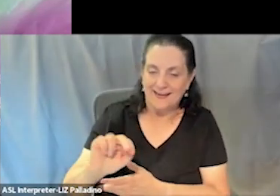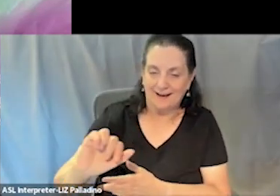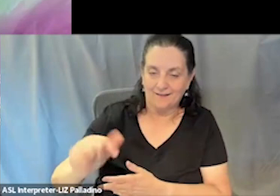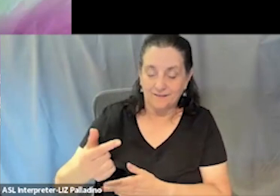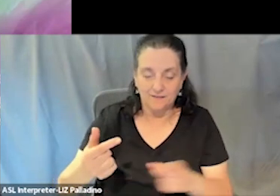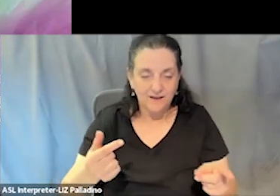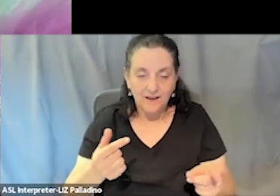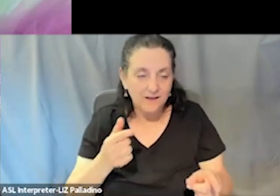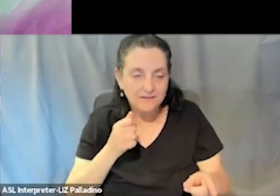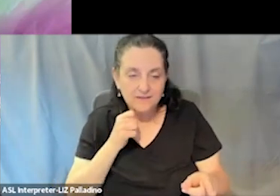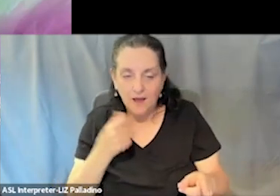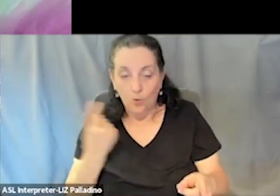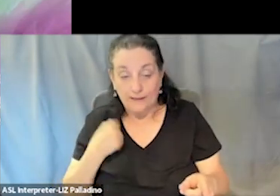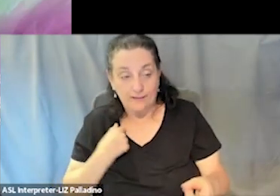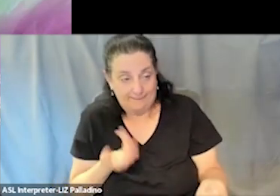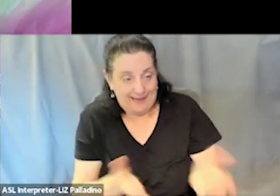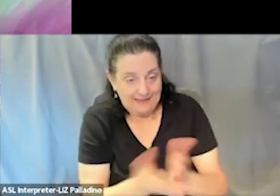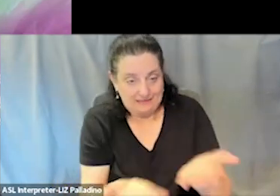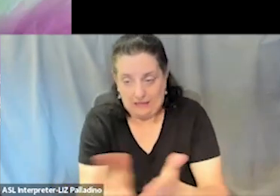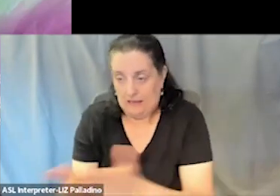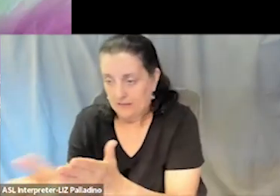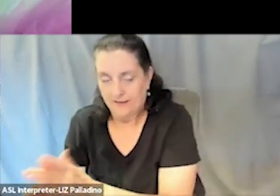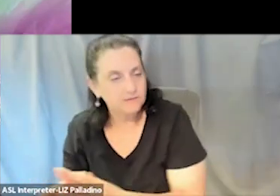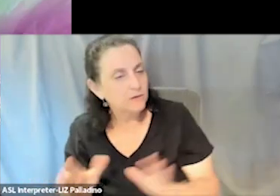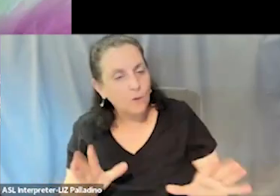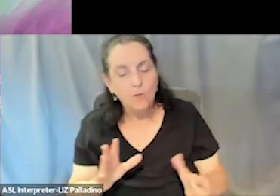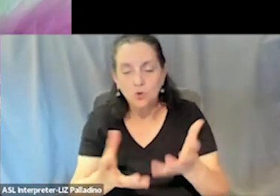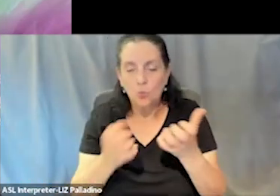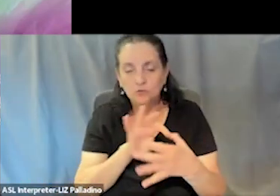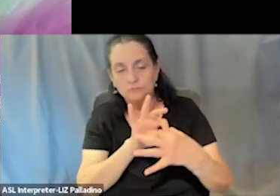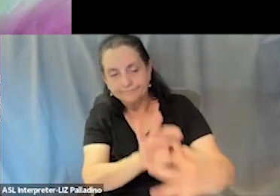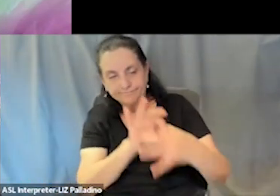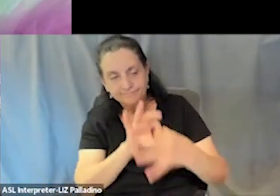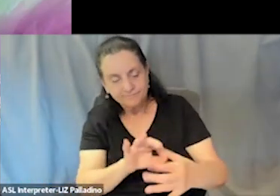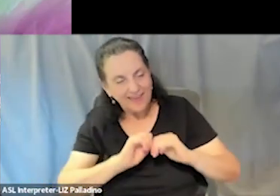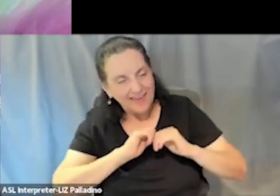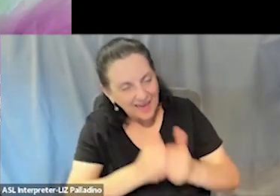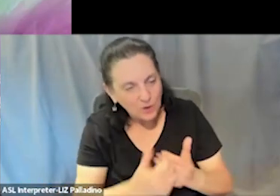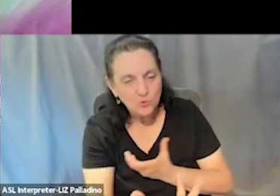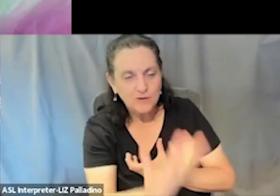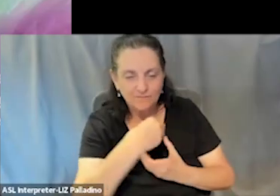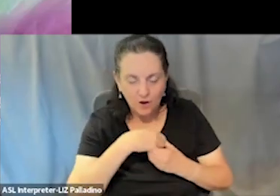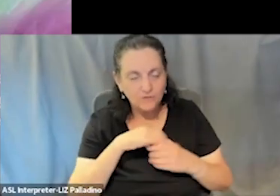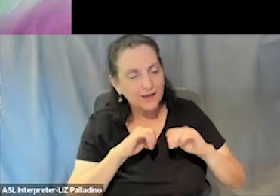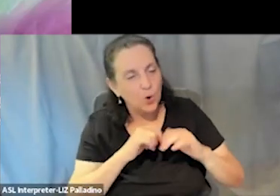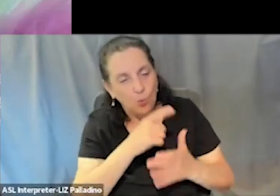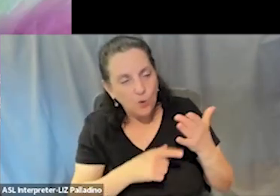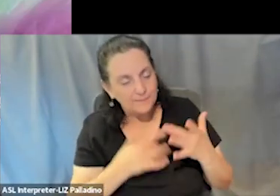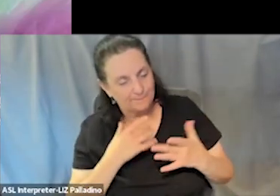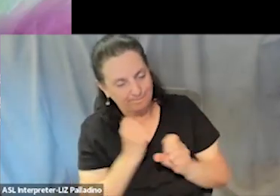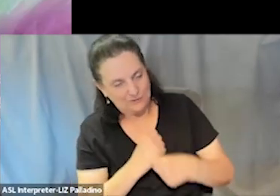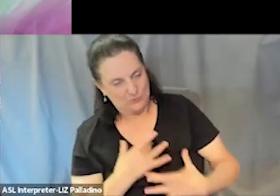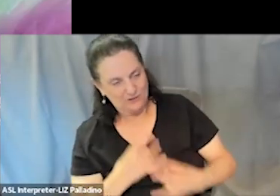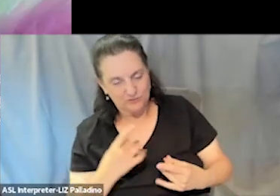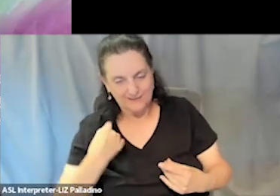not broadcasting. We want to make sure that we're in dialogue, that we're asking questions about them, what they got involved, what their philosophy around art or movement